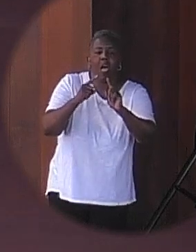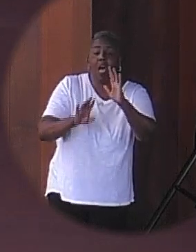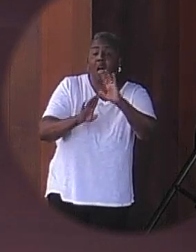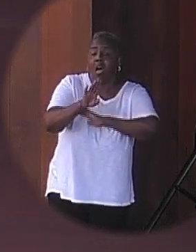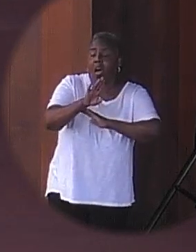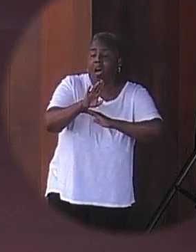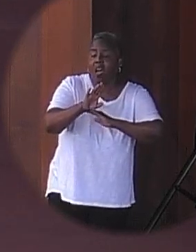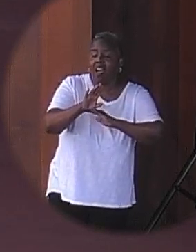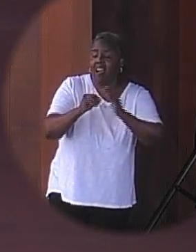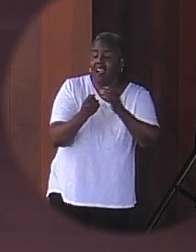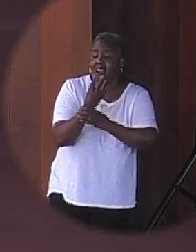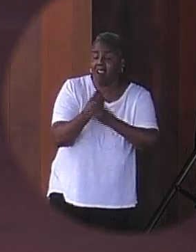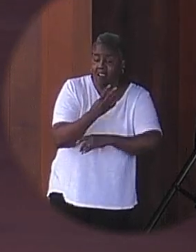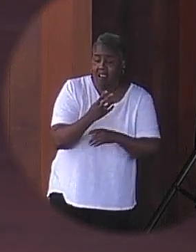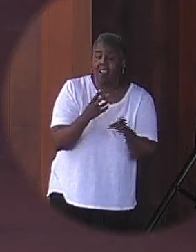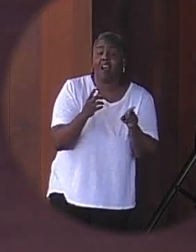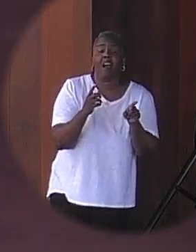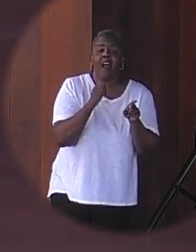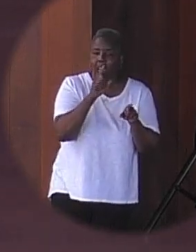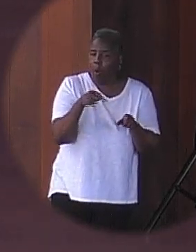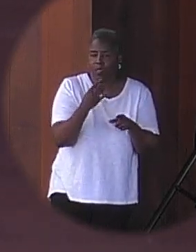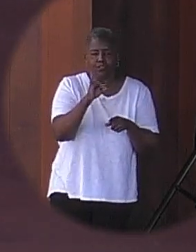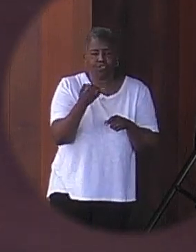growing. And that's not just Jeopardy.